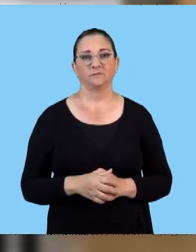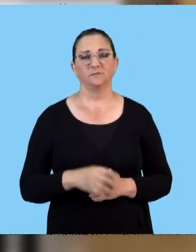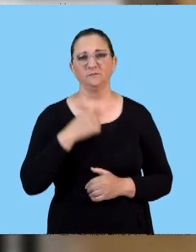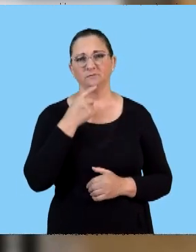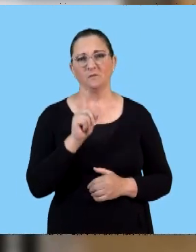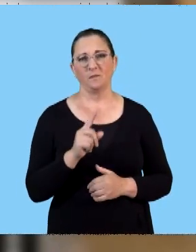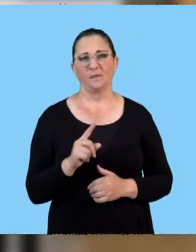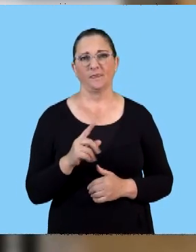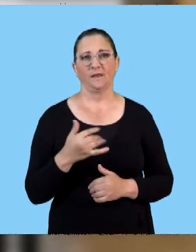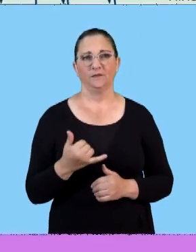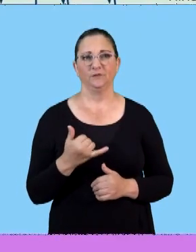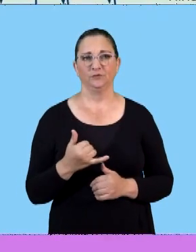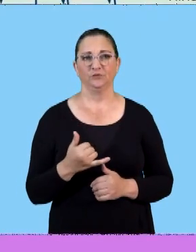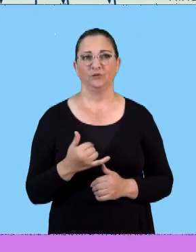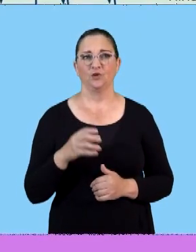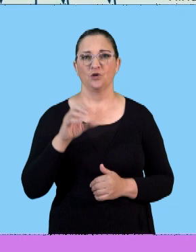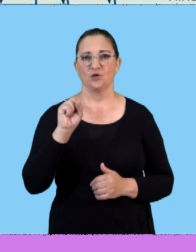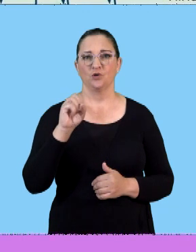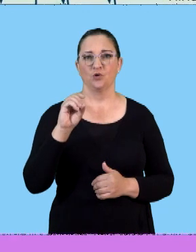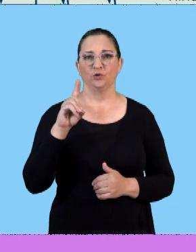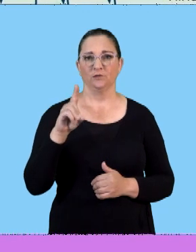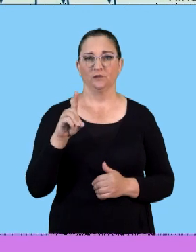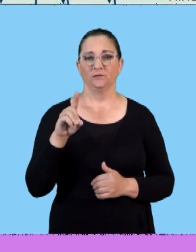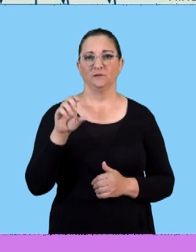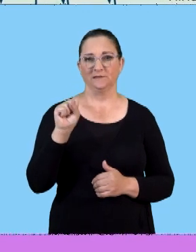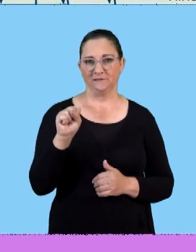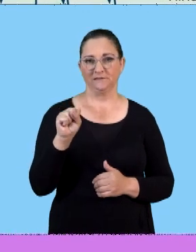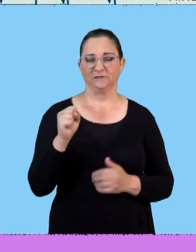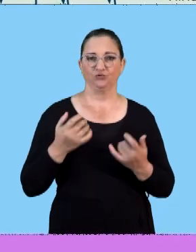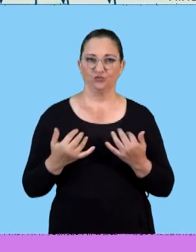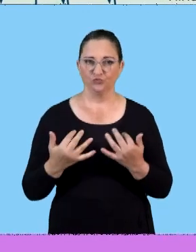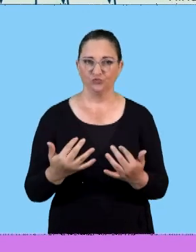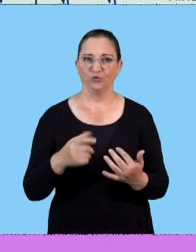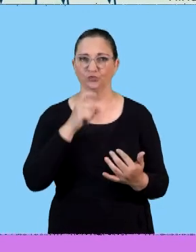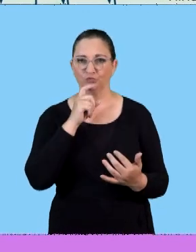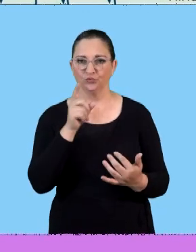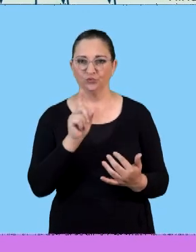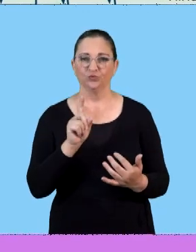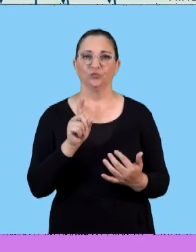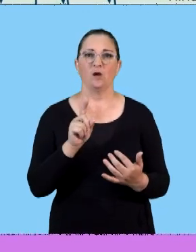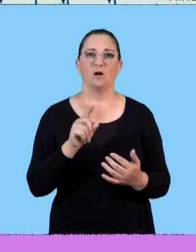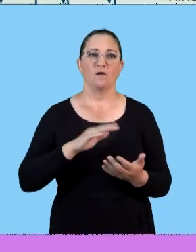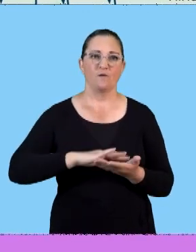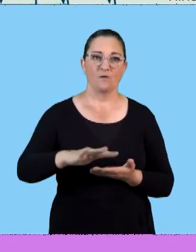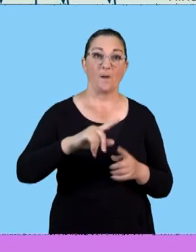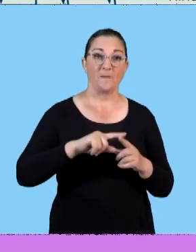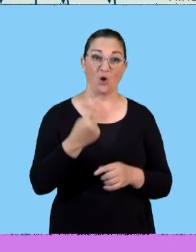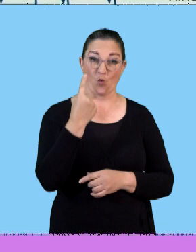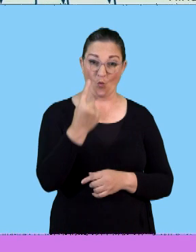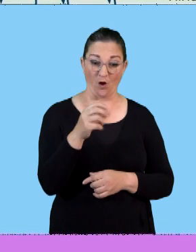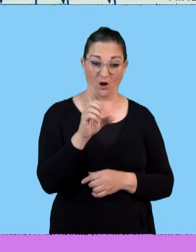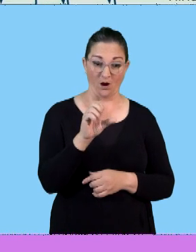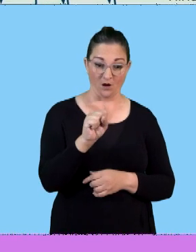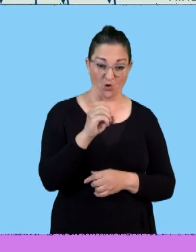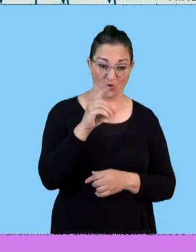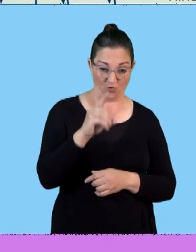So it says here, sods of grass are used to cover the soccer field. Okay, calculate the area of one sod of